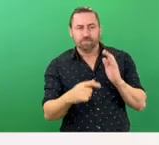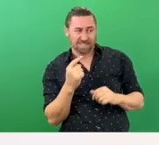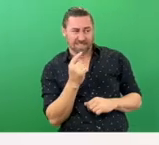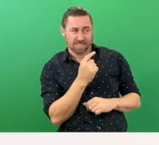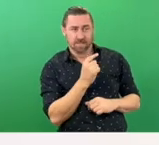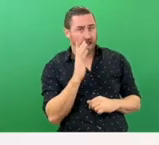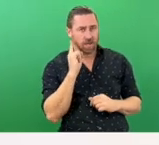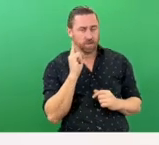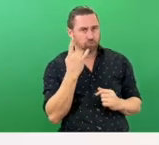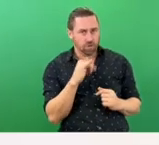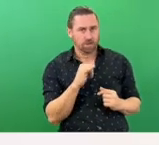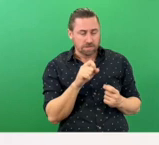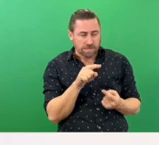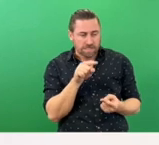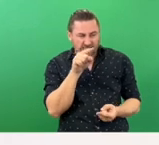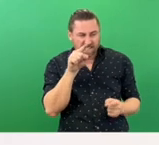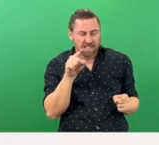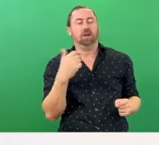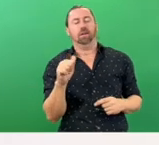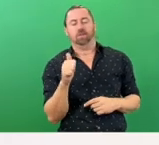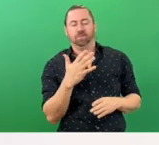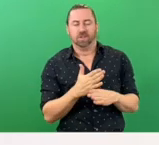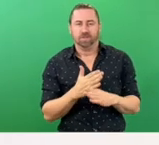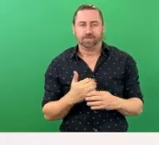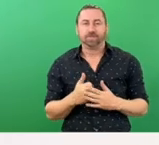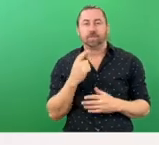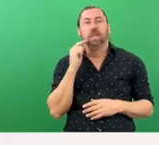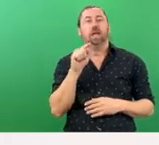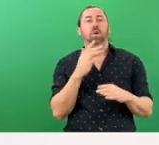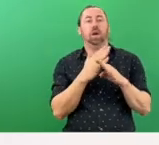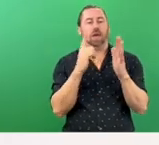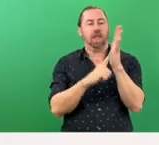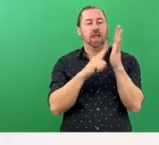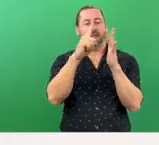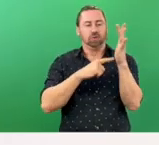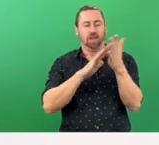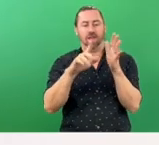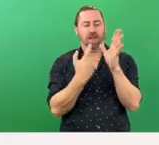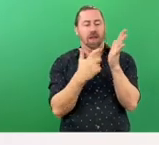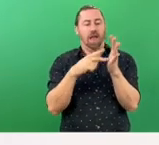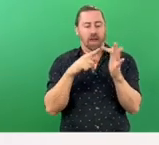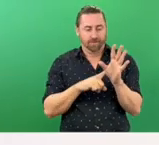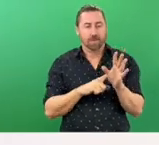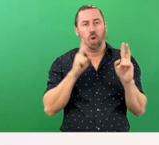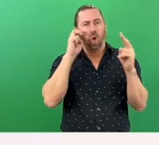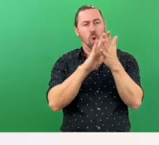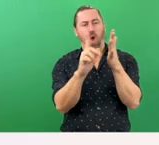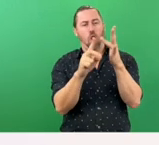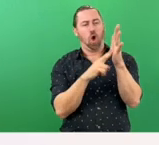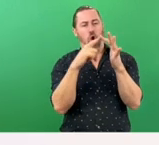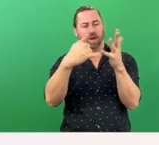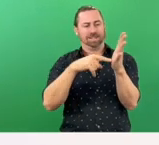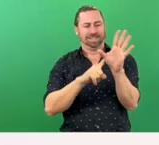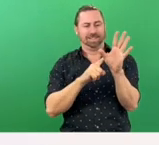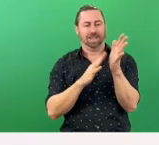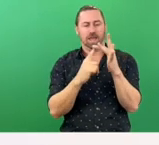last week. Let's see if I can pinch there. There we go. This particular work by L.J. Harvey called The Honesty Mirror. And